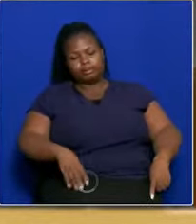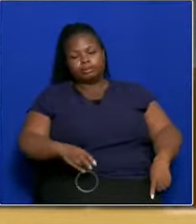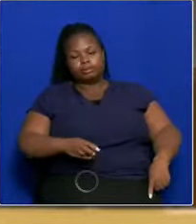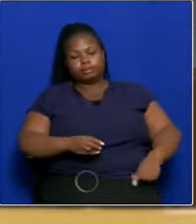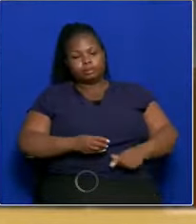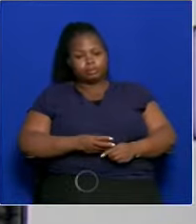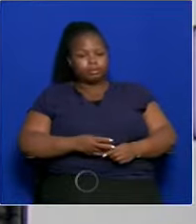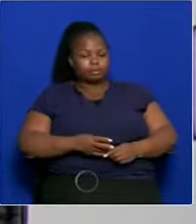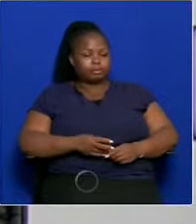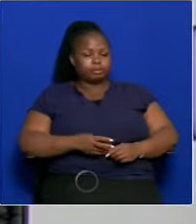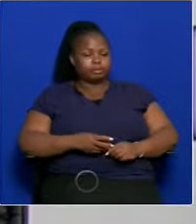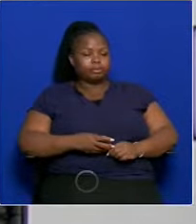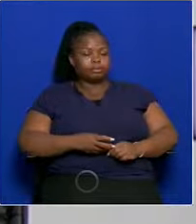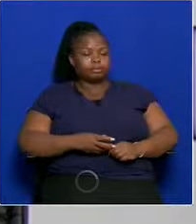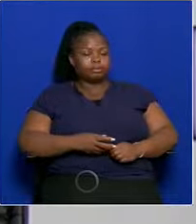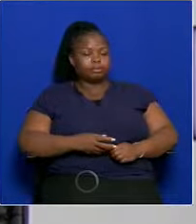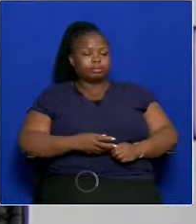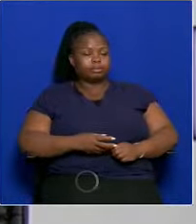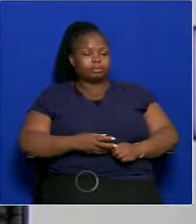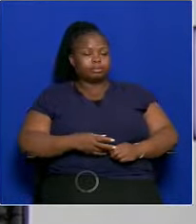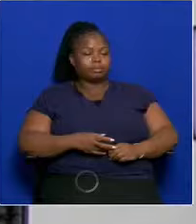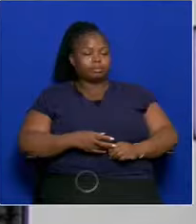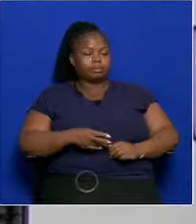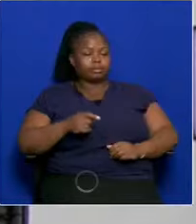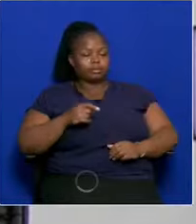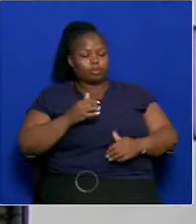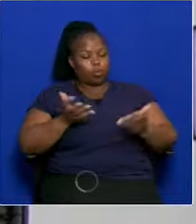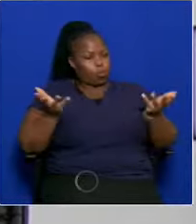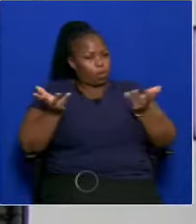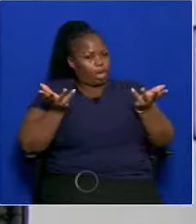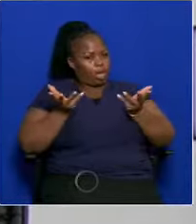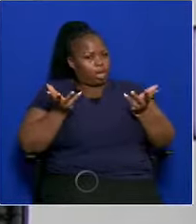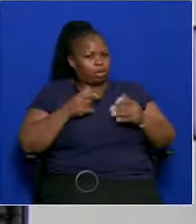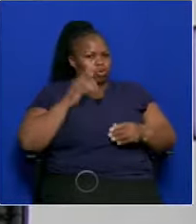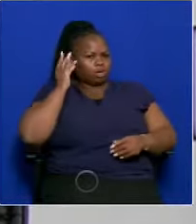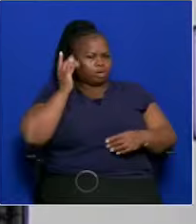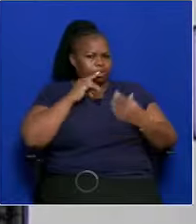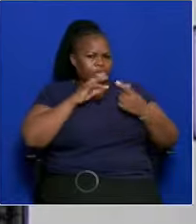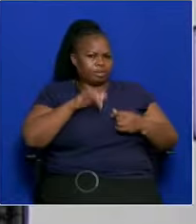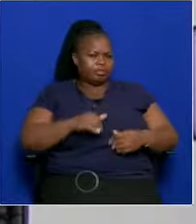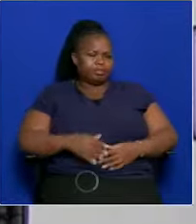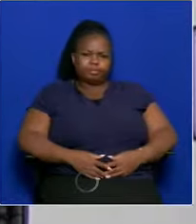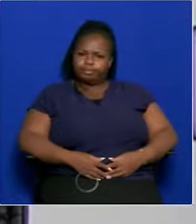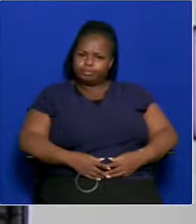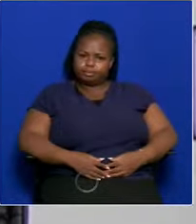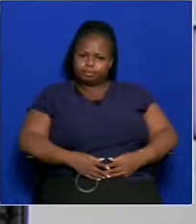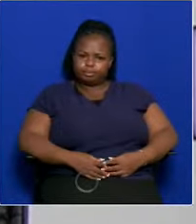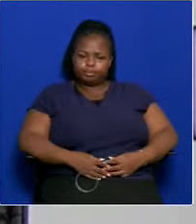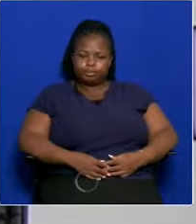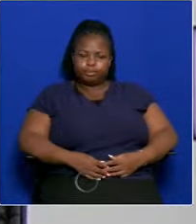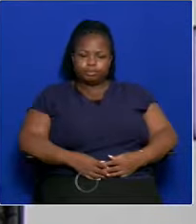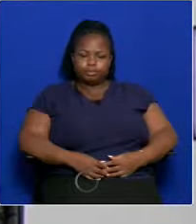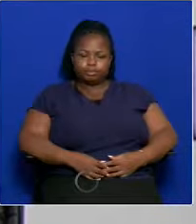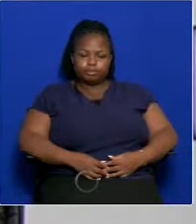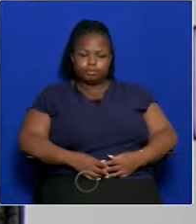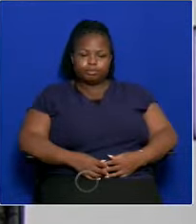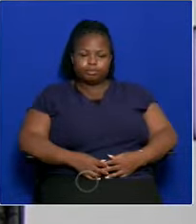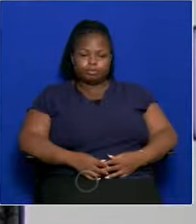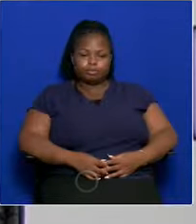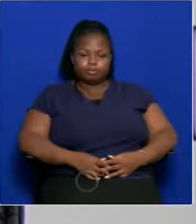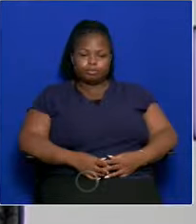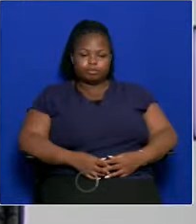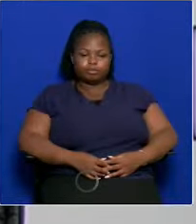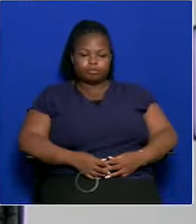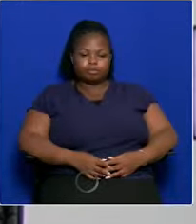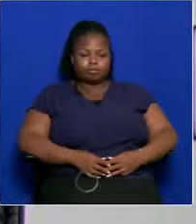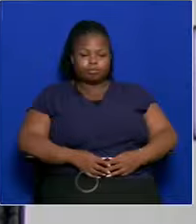the commission. When did you hear about that? Yeah. I can't remember, but I